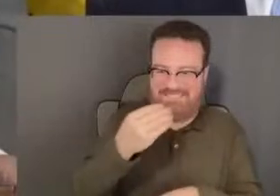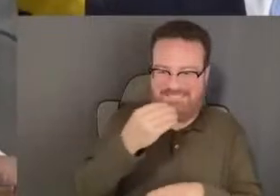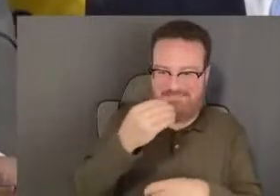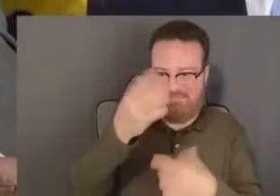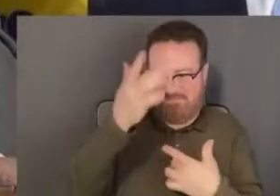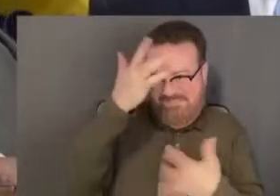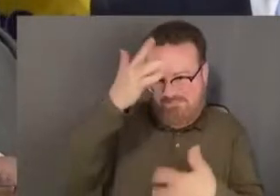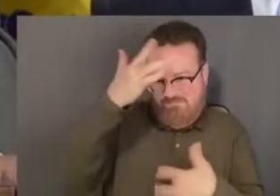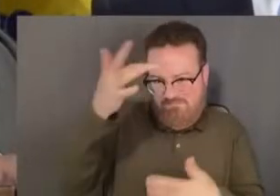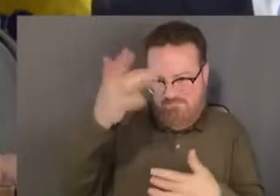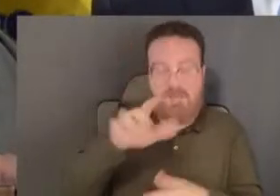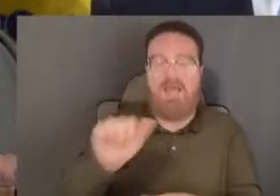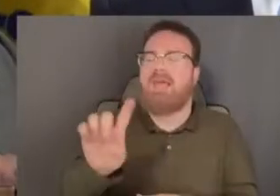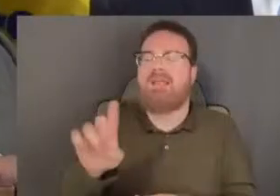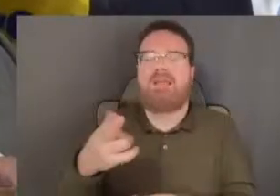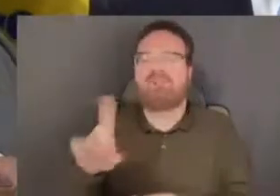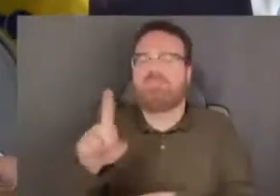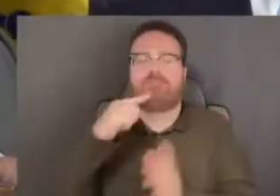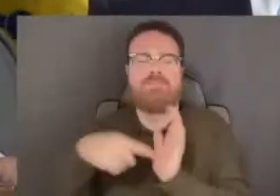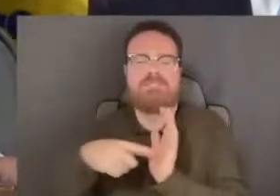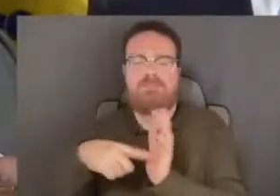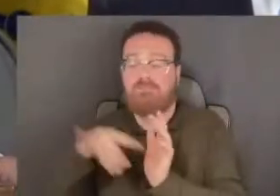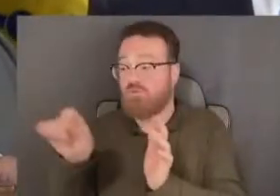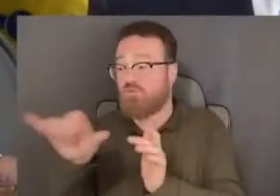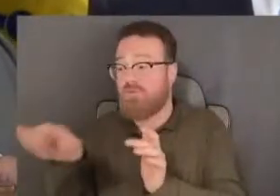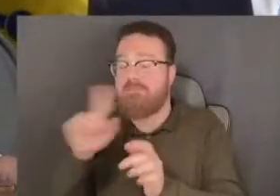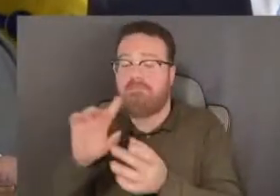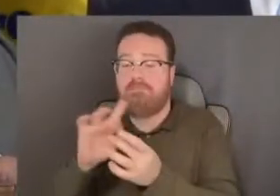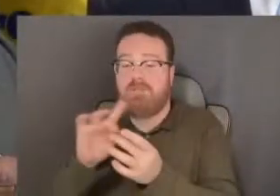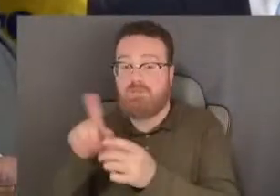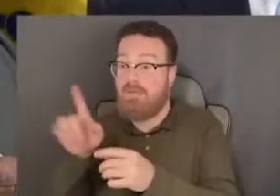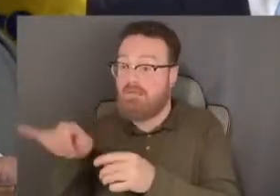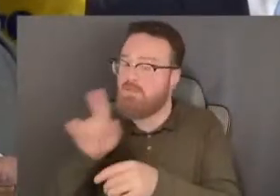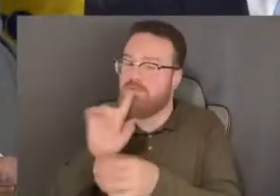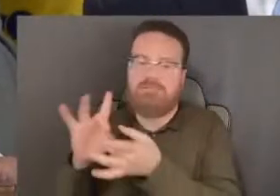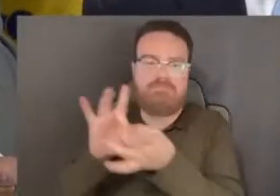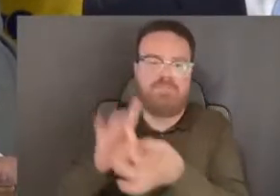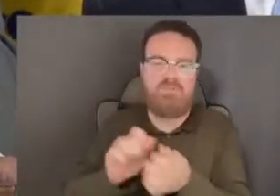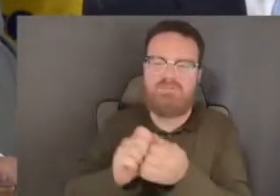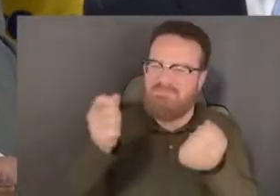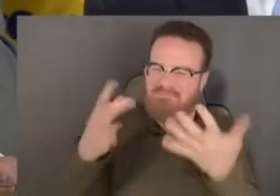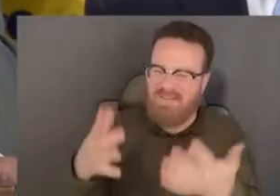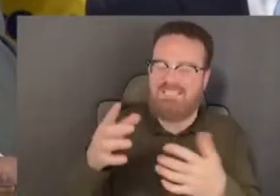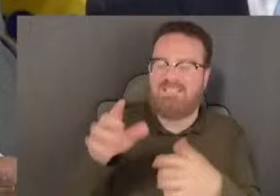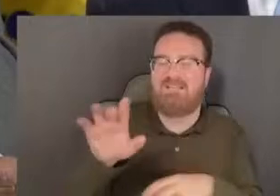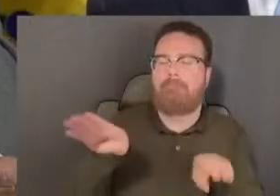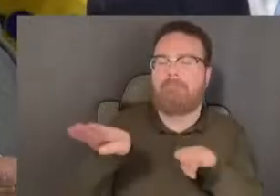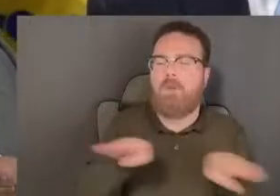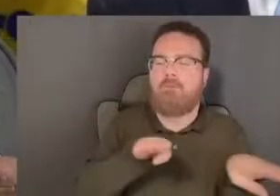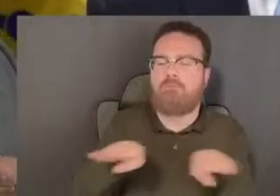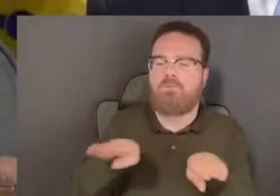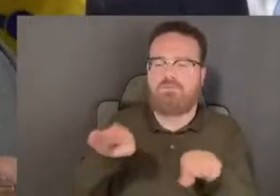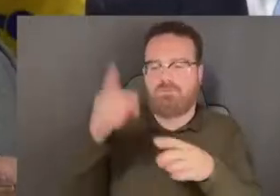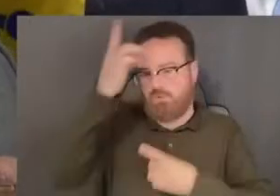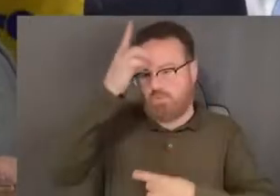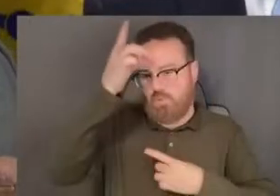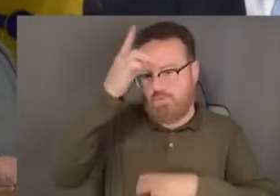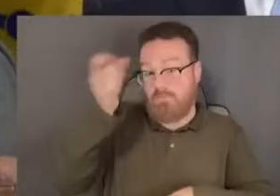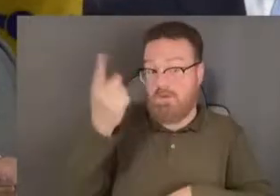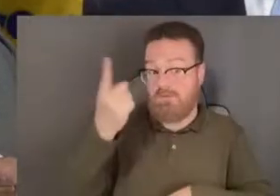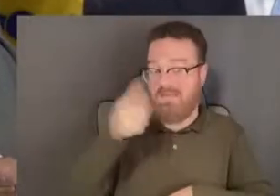these behavioral disorders. But those disorders are treated not by changing our